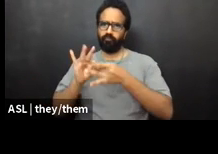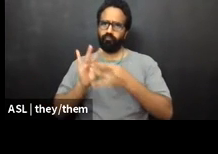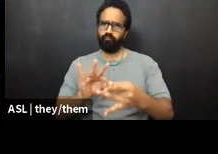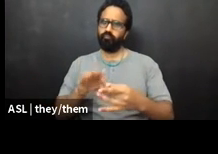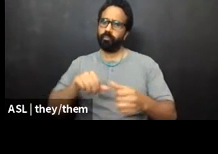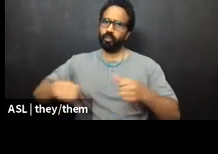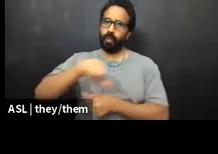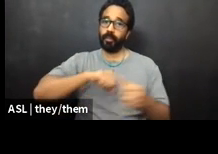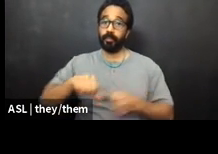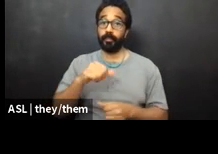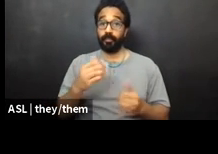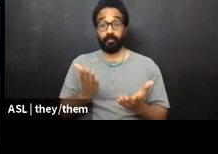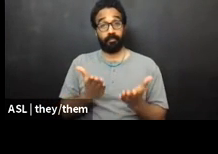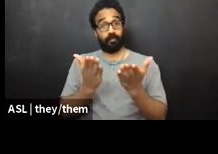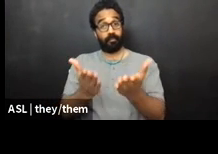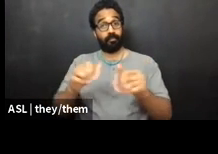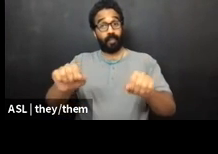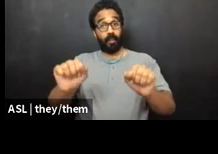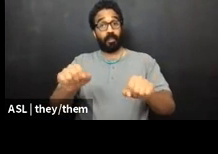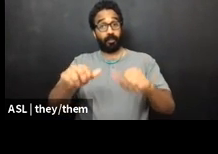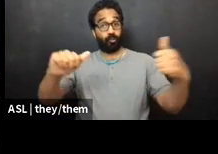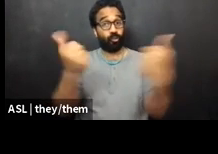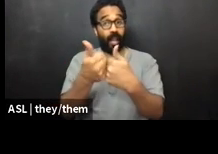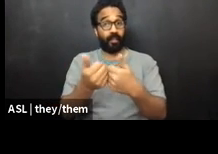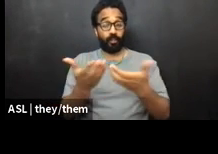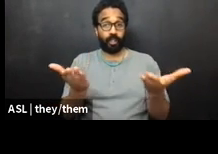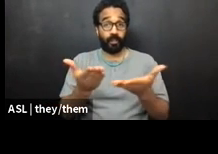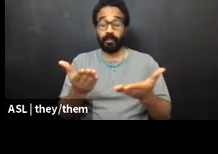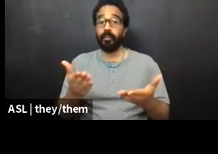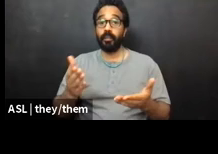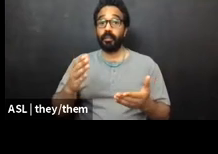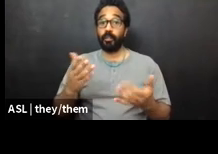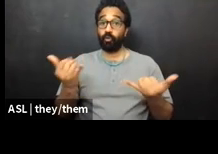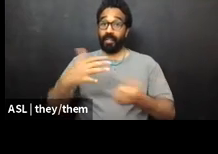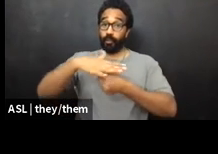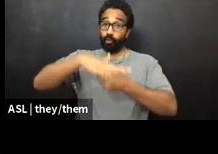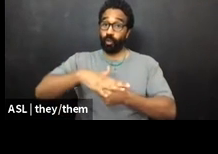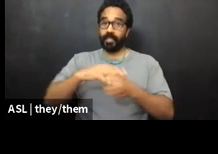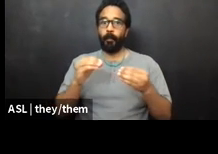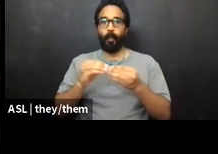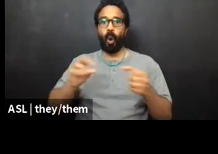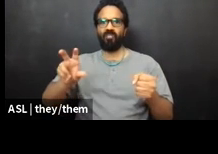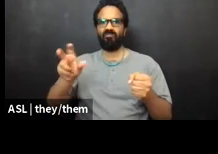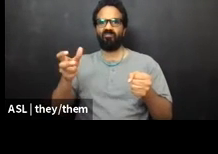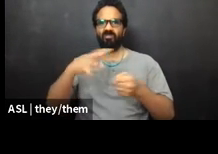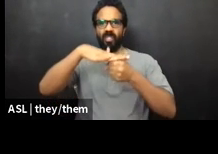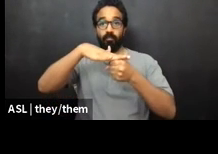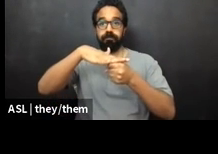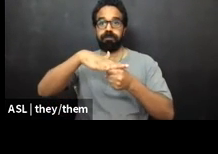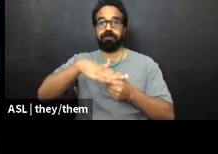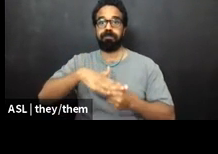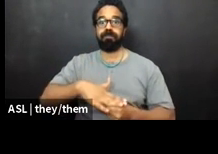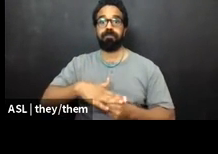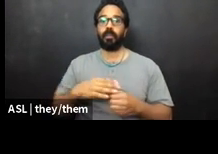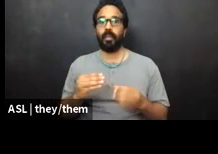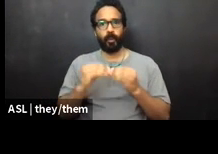it might be challenging at some times in this space. We're gonna try to turn up the stress knob a little bit in a conscientious way, but this is at the very most